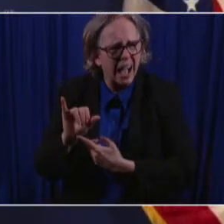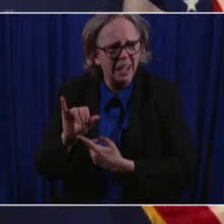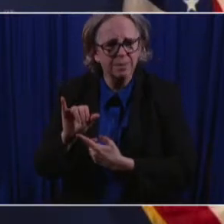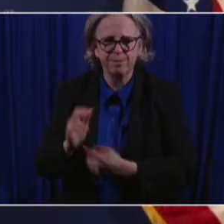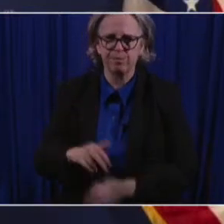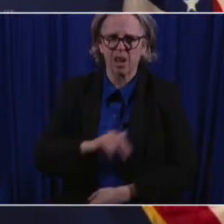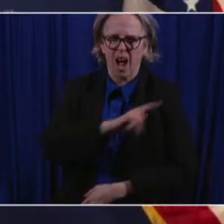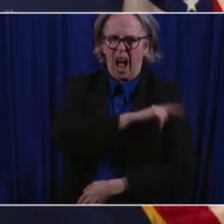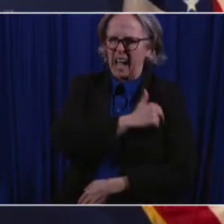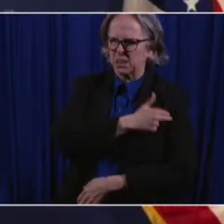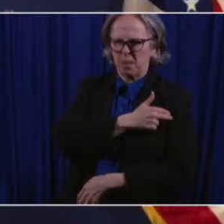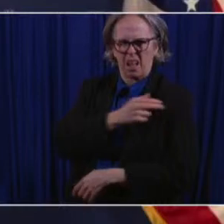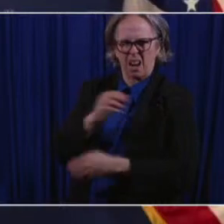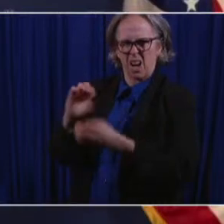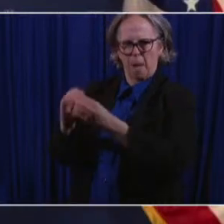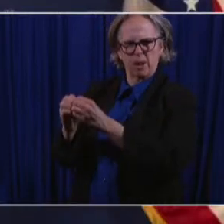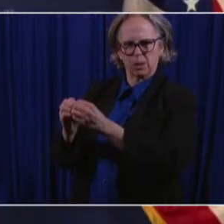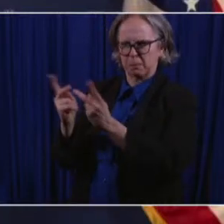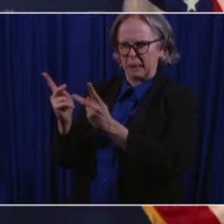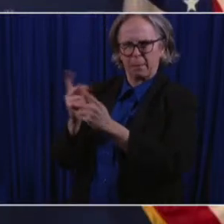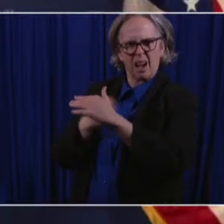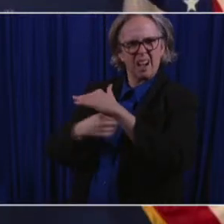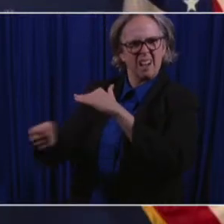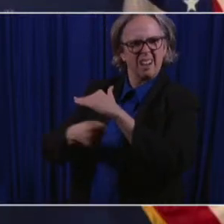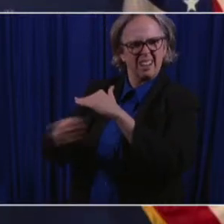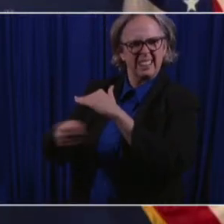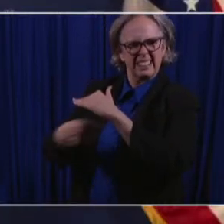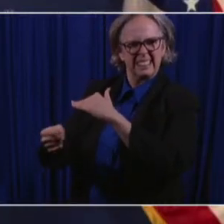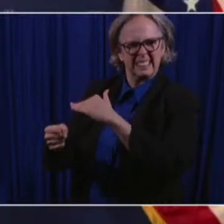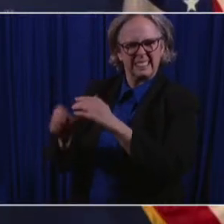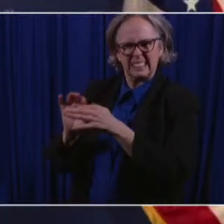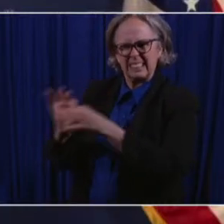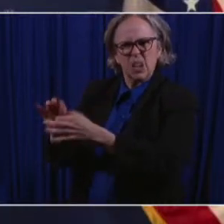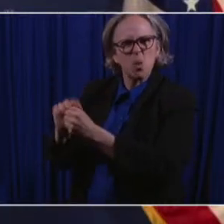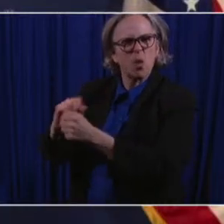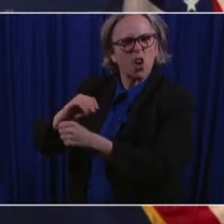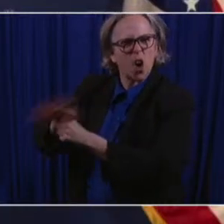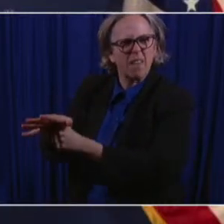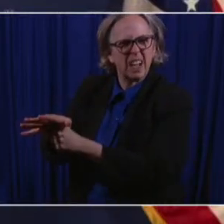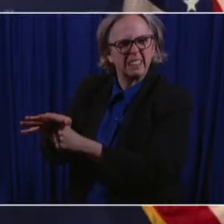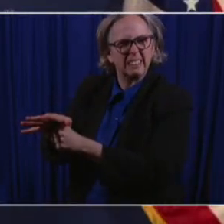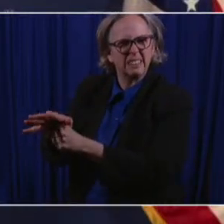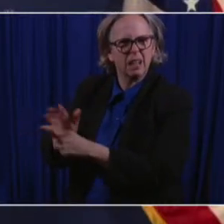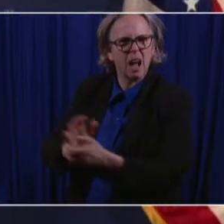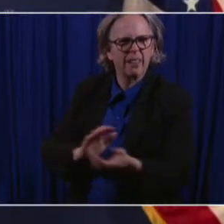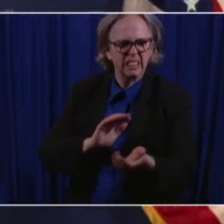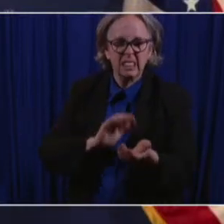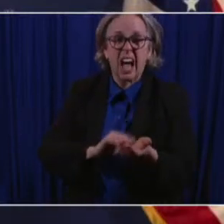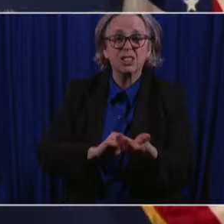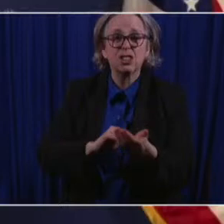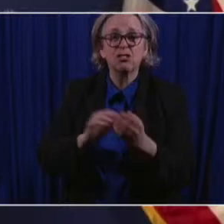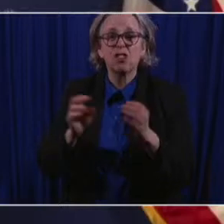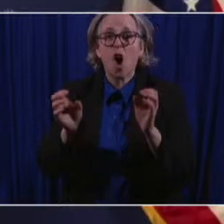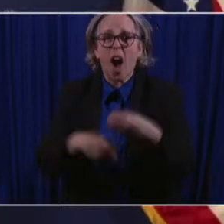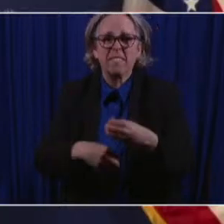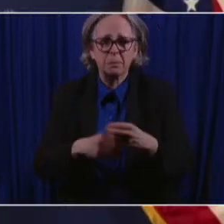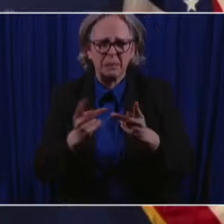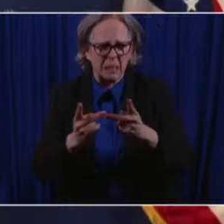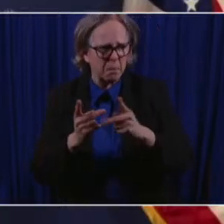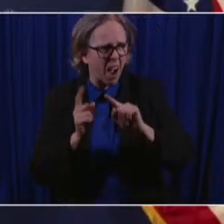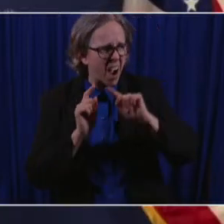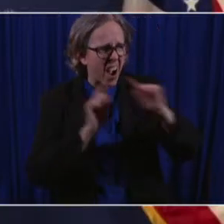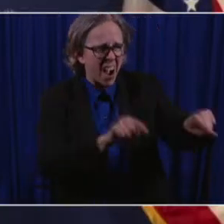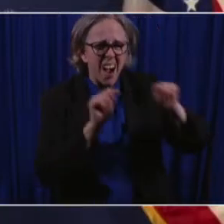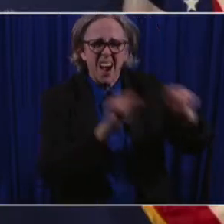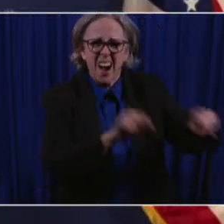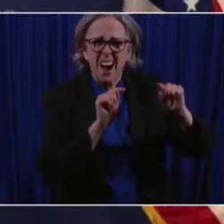7 settings. Emergency visits, those are emergency visits that are up. Outpatient visits, hospital admissions for COVID, those